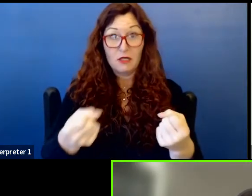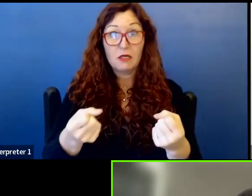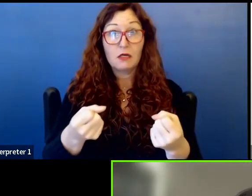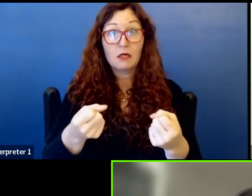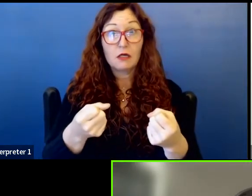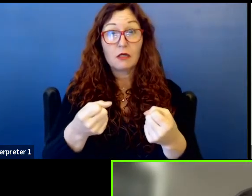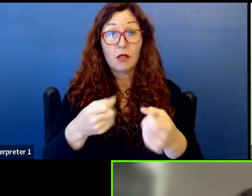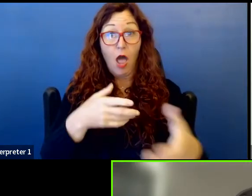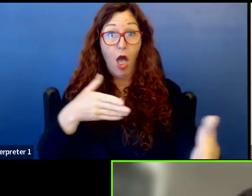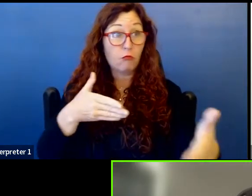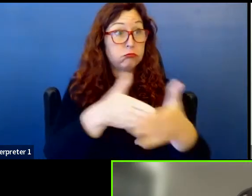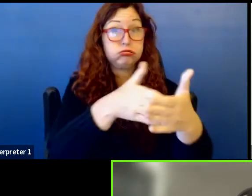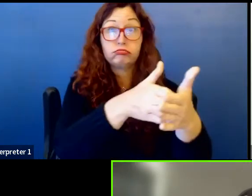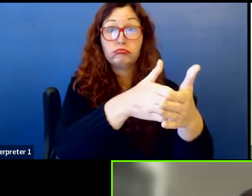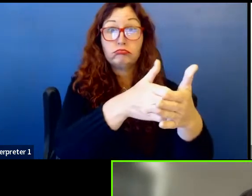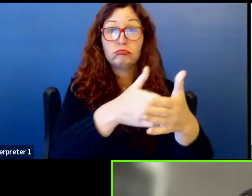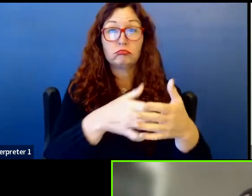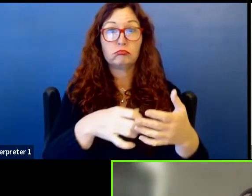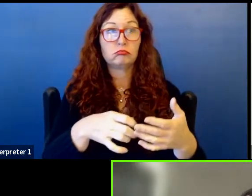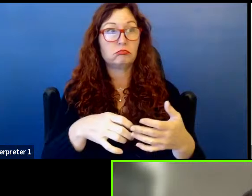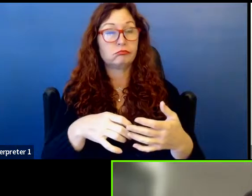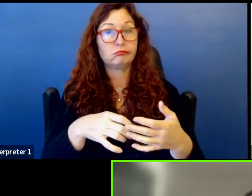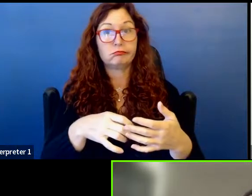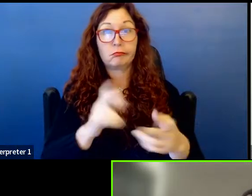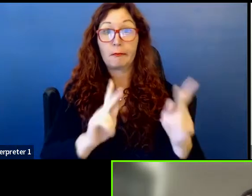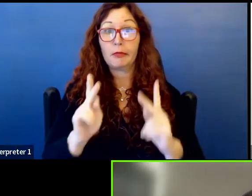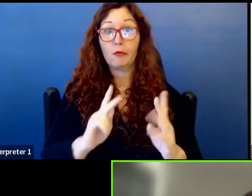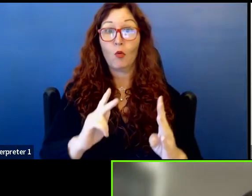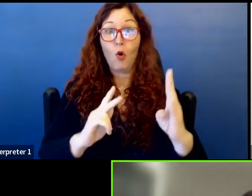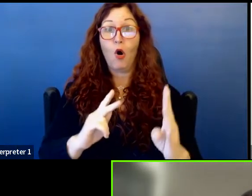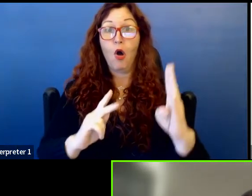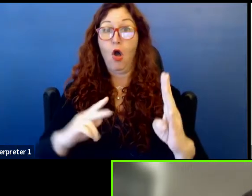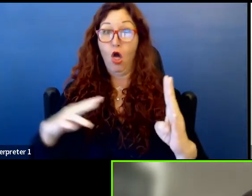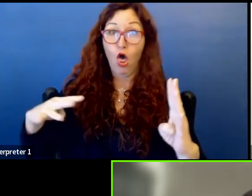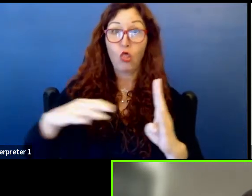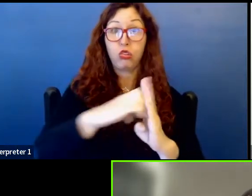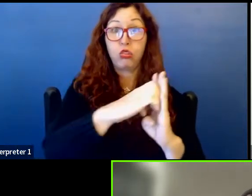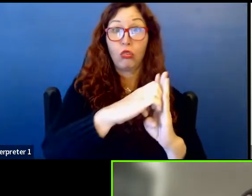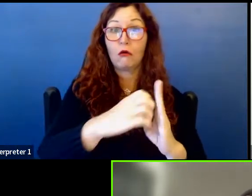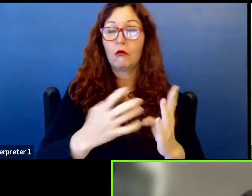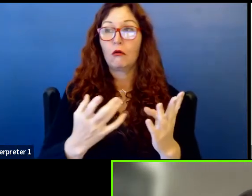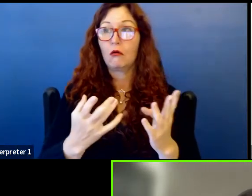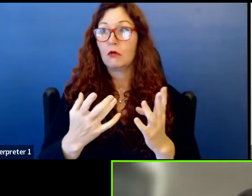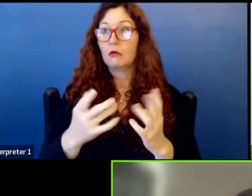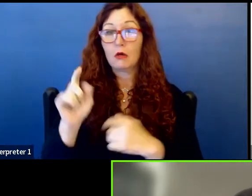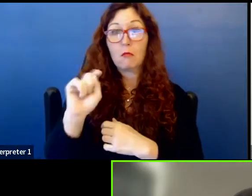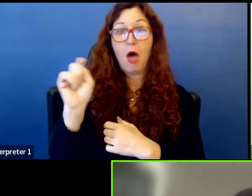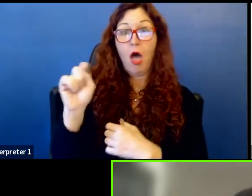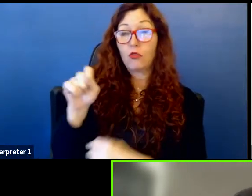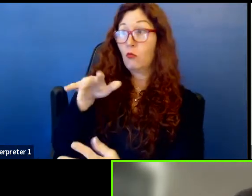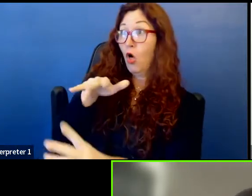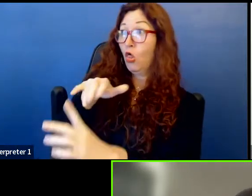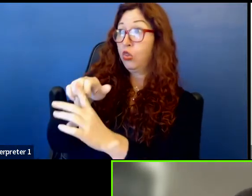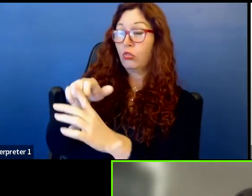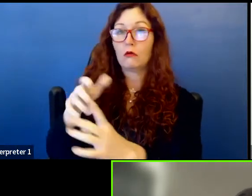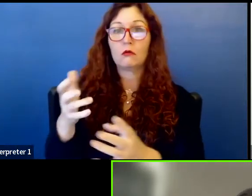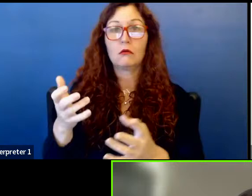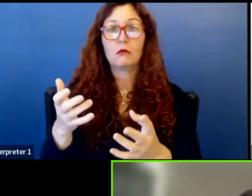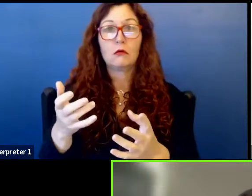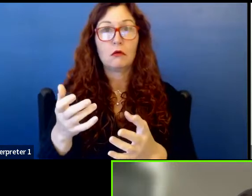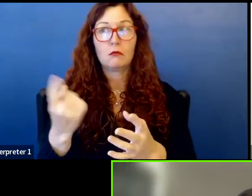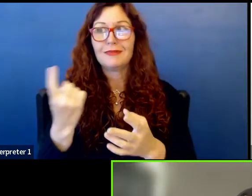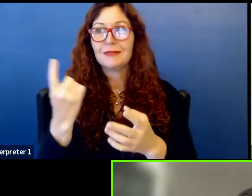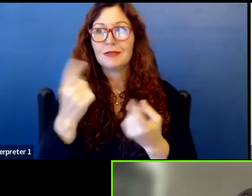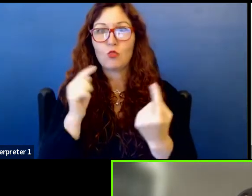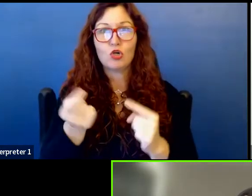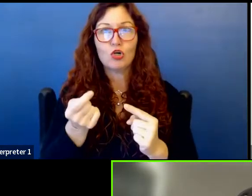into a group of people or run into the port of john's the bathroom and handle somebody that has nothing to